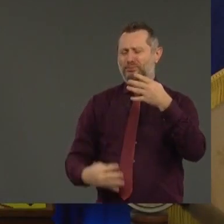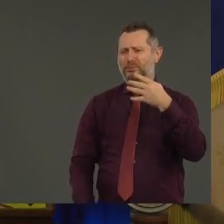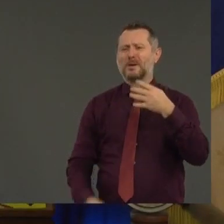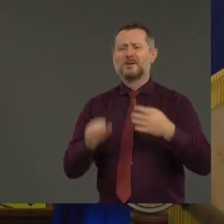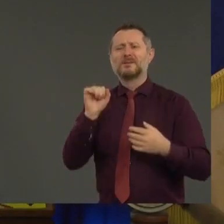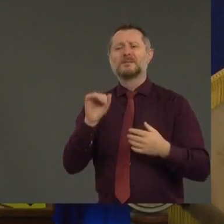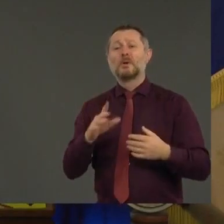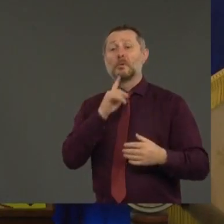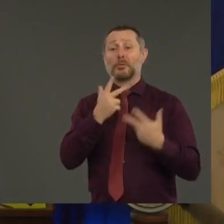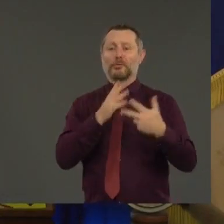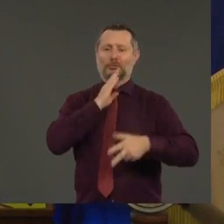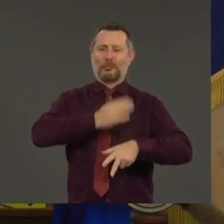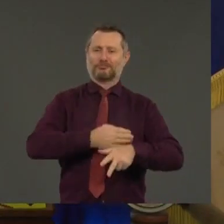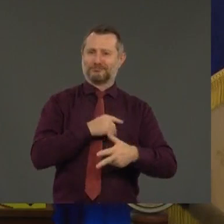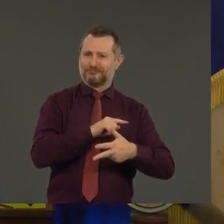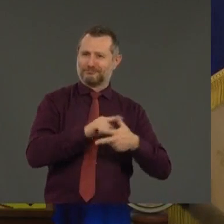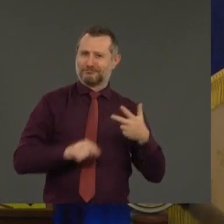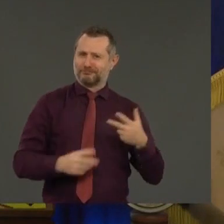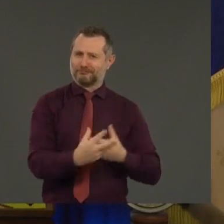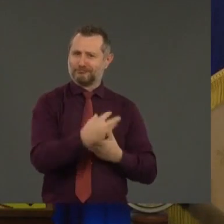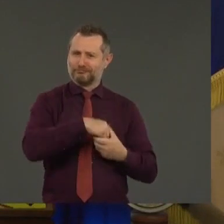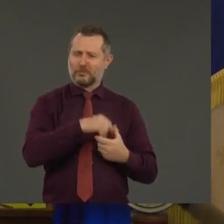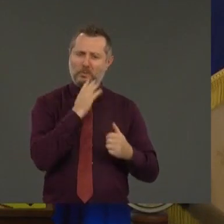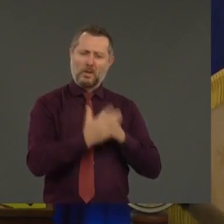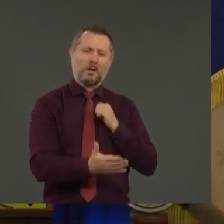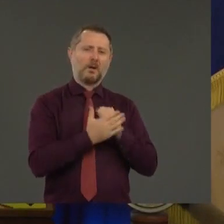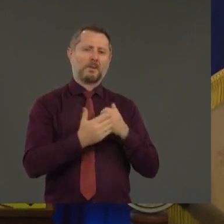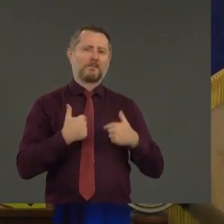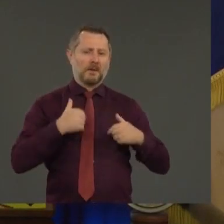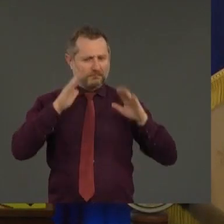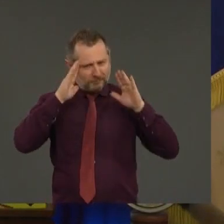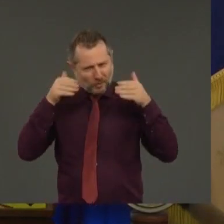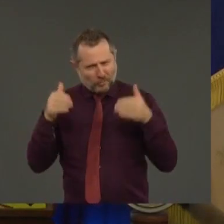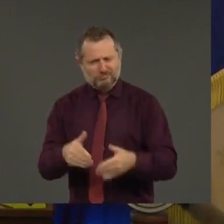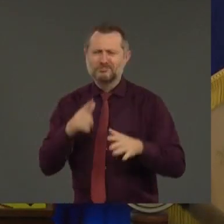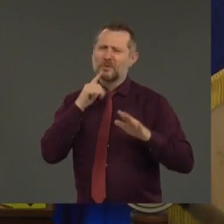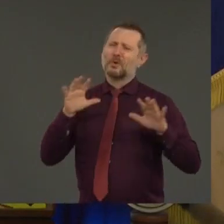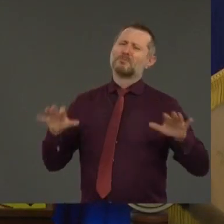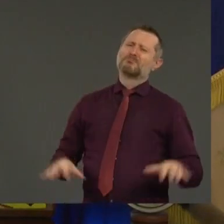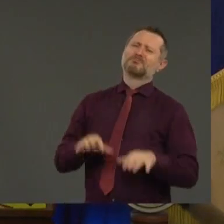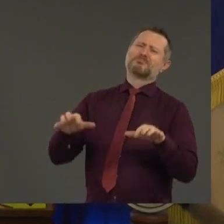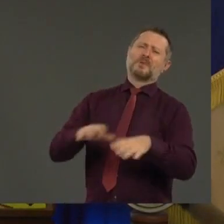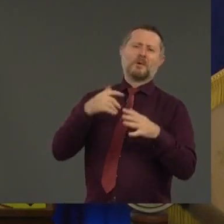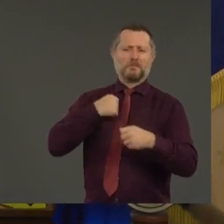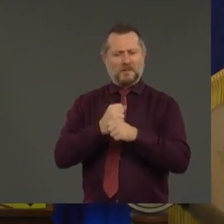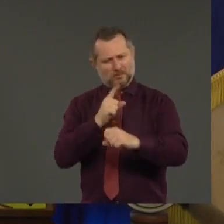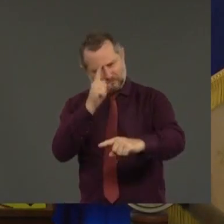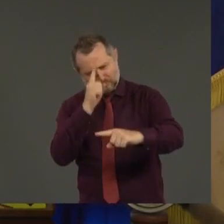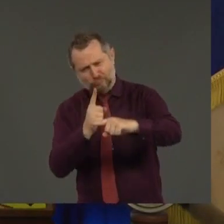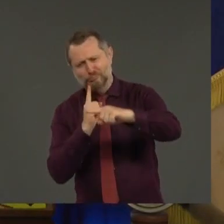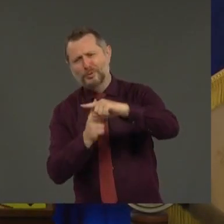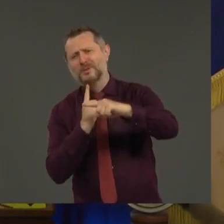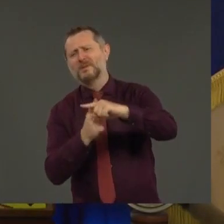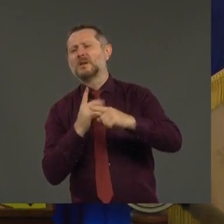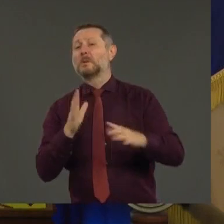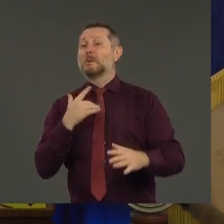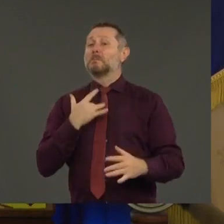and Michaela for keeping me grounded and making me laugh at times that I thought I would